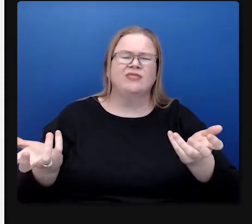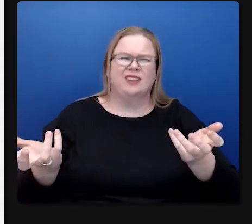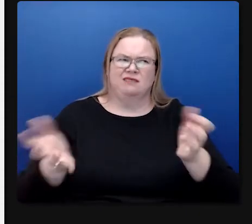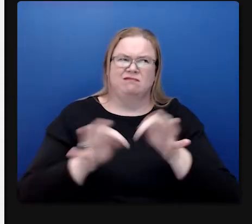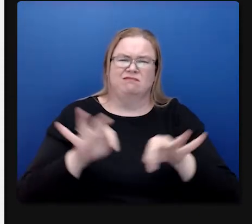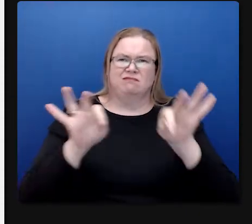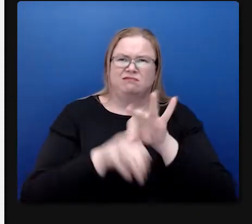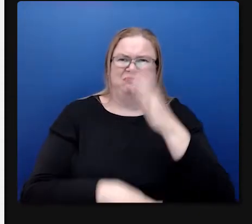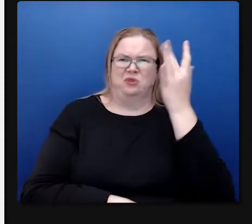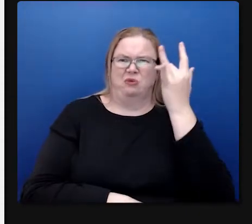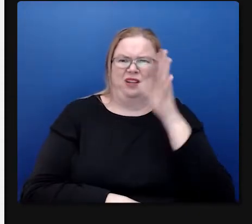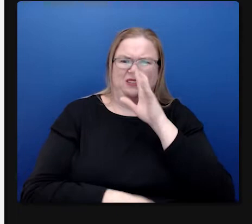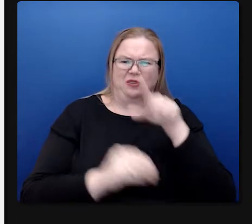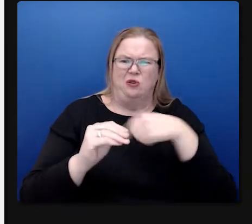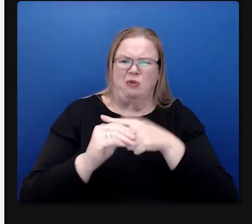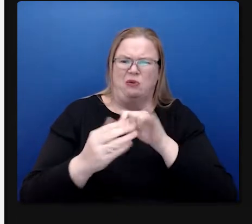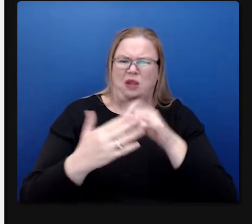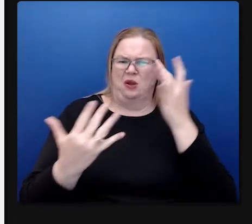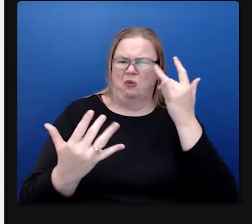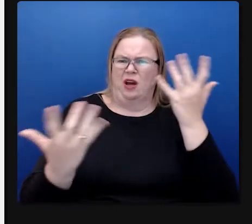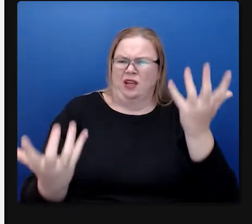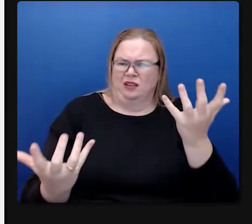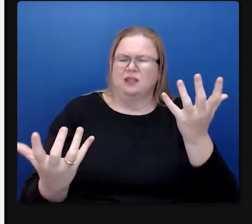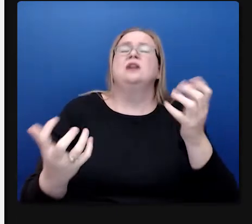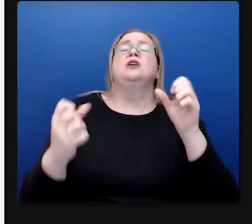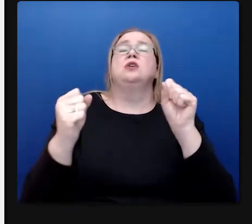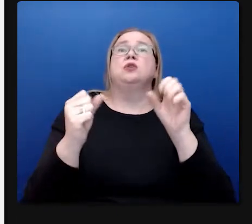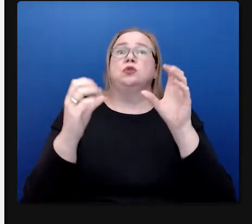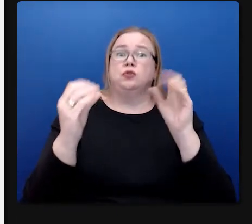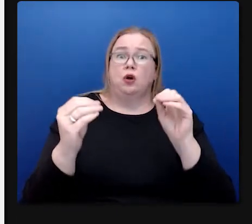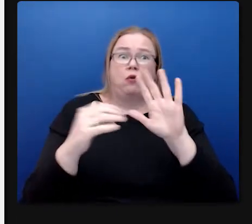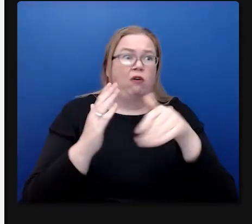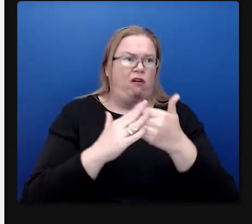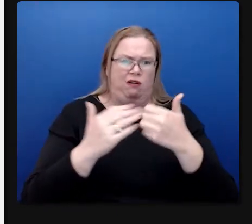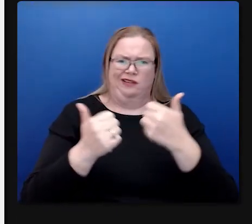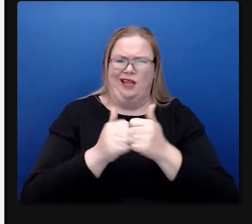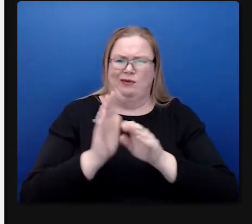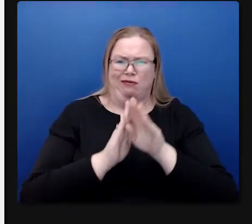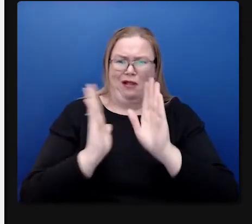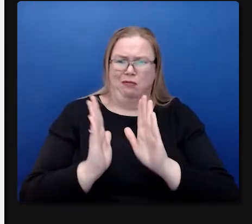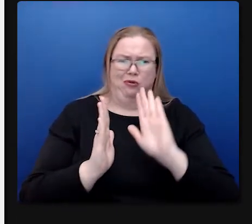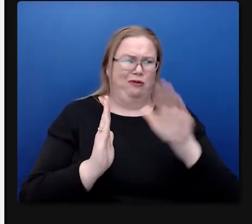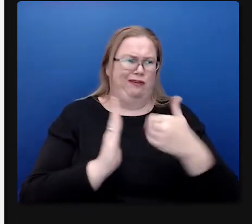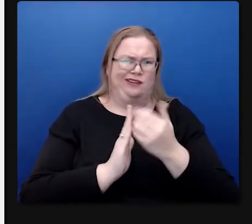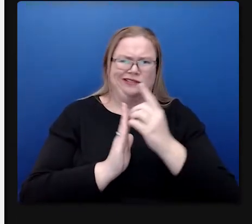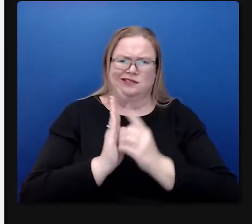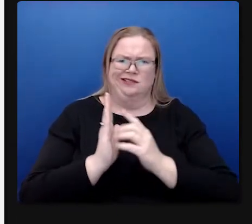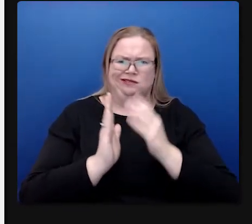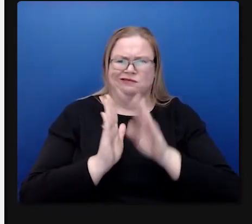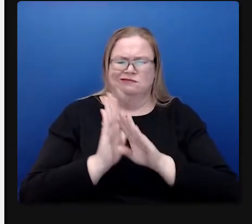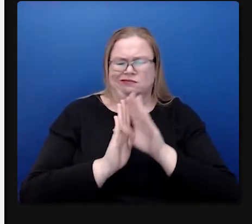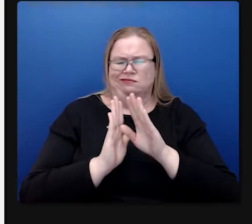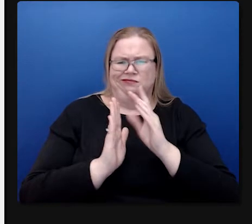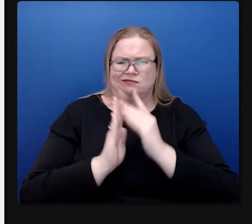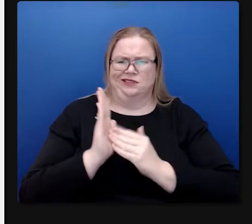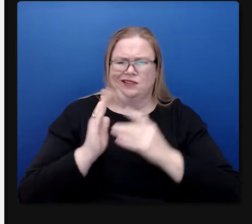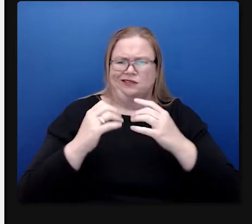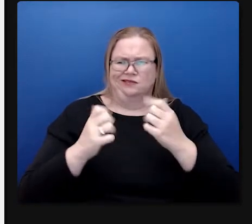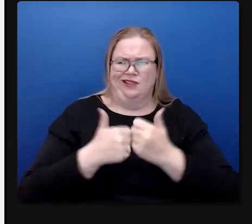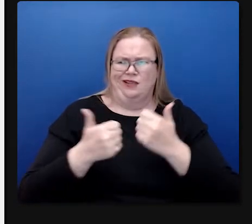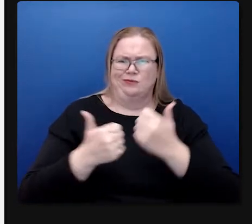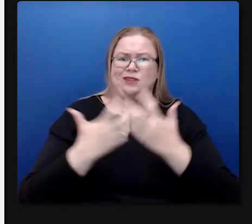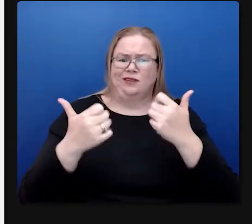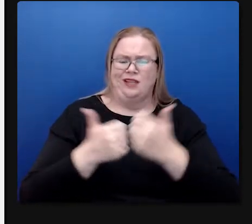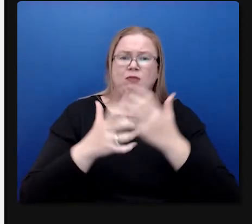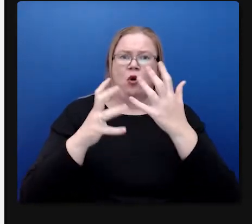But why does all this matter? Why are we even talking about this? So we're all game developers. We're all game designers. We are used to the idea that in a game,